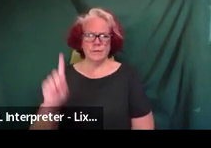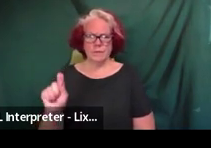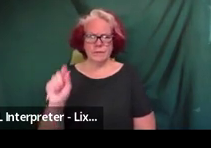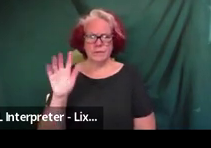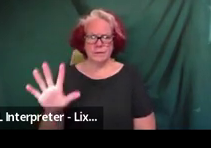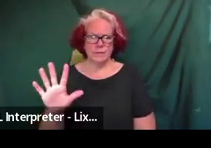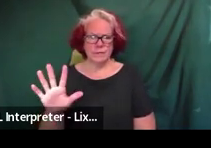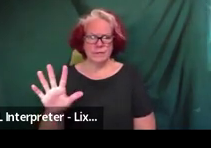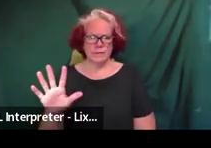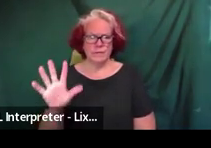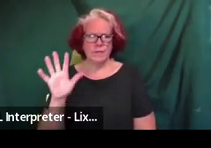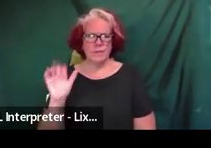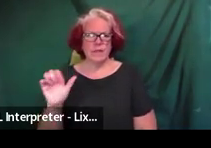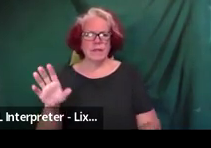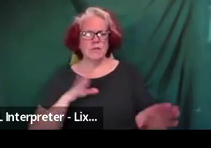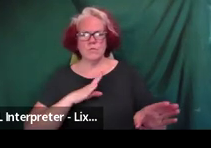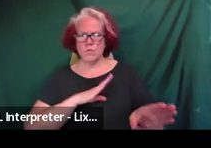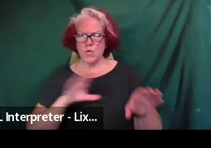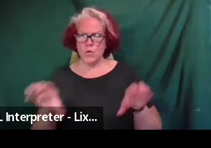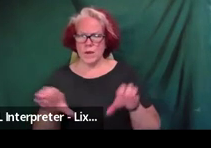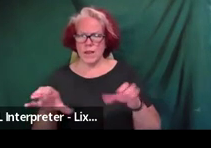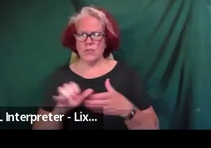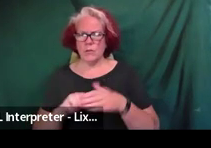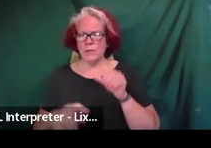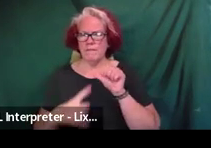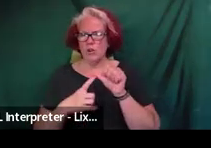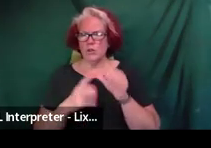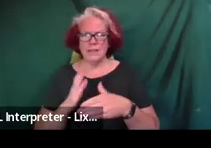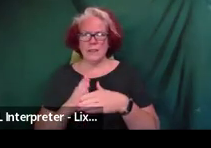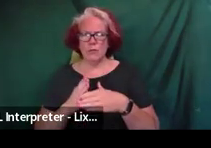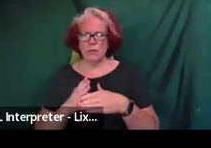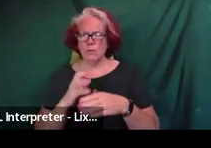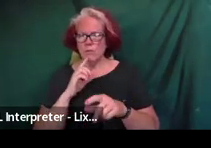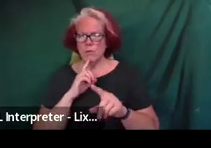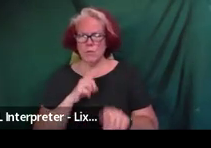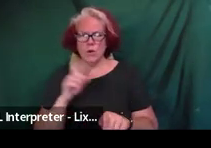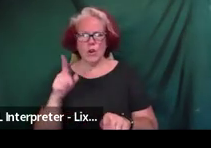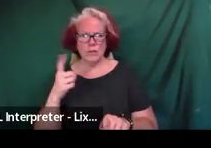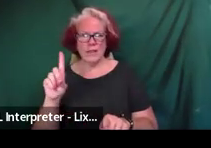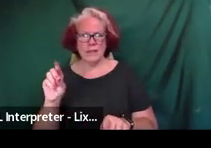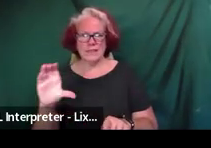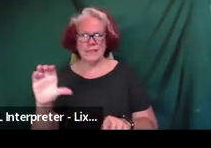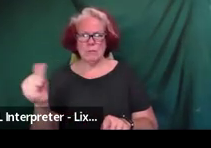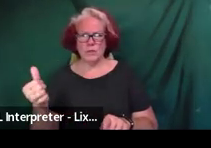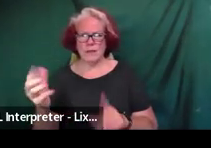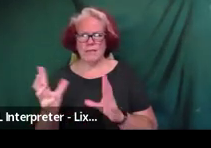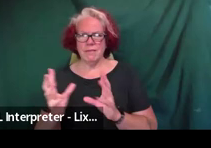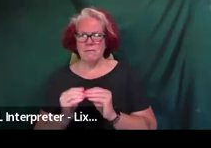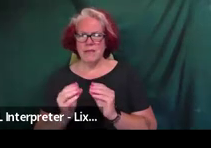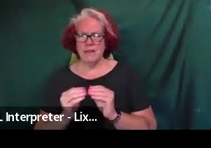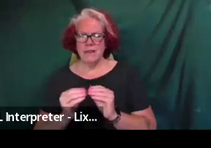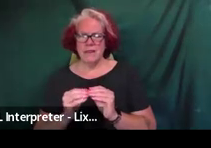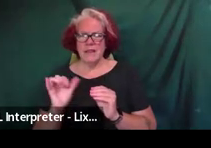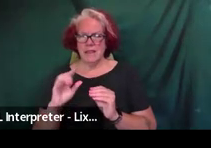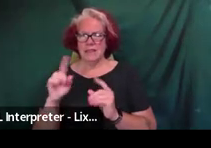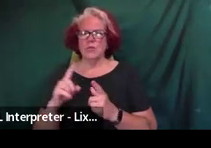1.5, this is the board action that will come for the first interim. Again, I believe it looks like the December 10th meeting is when the board